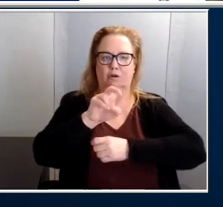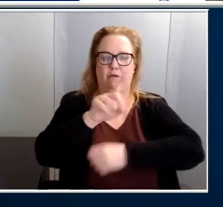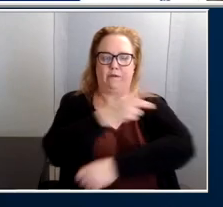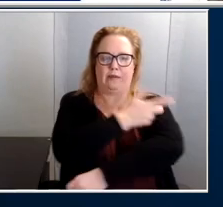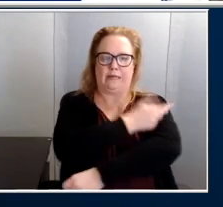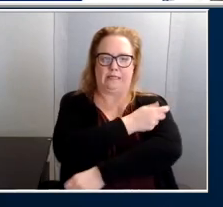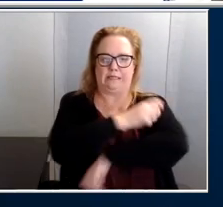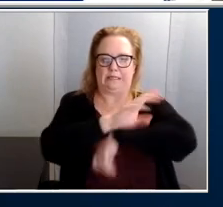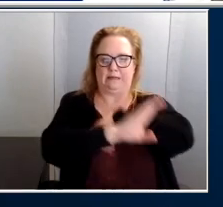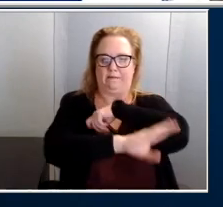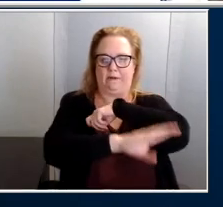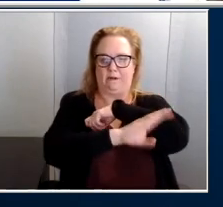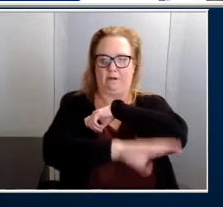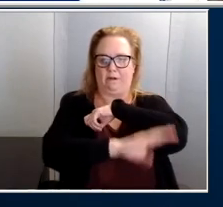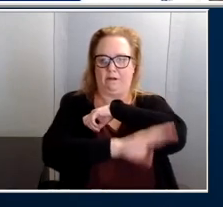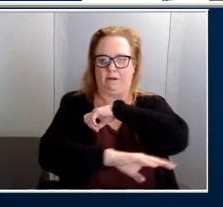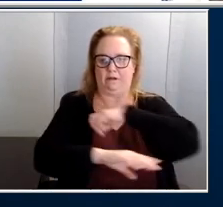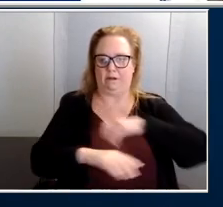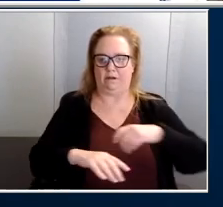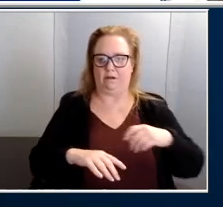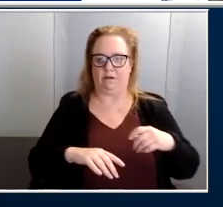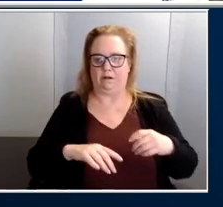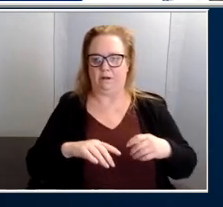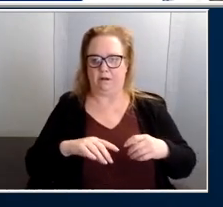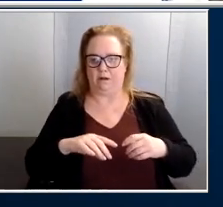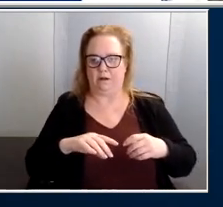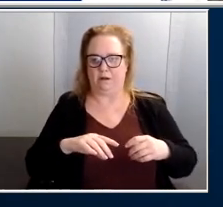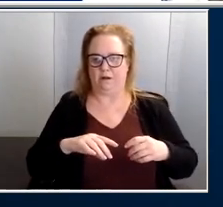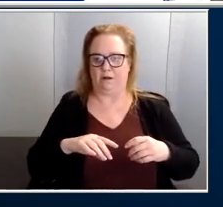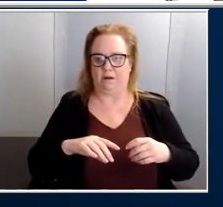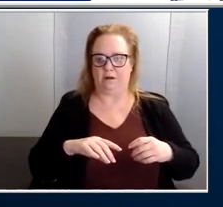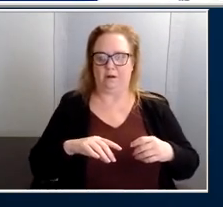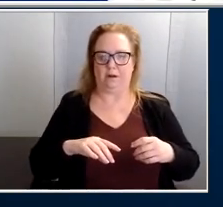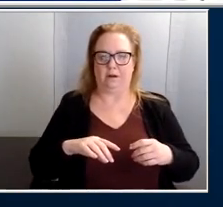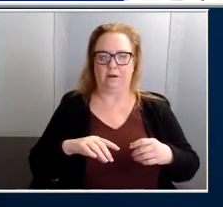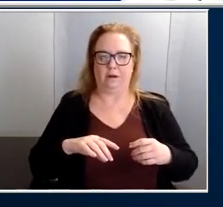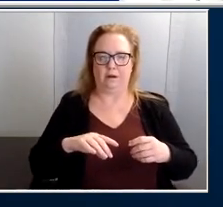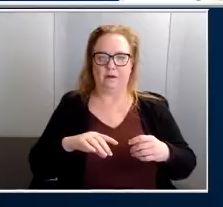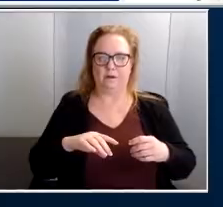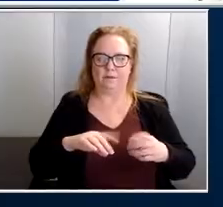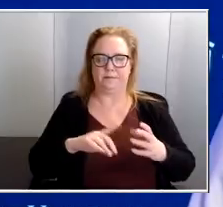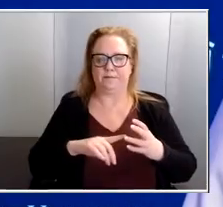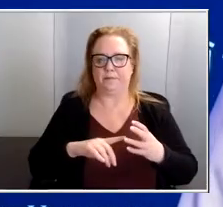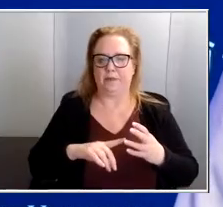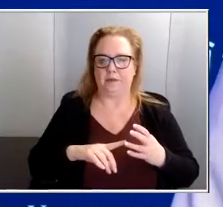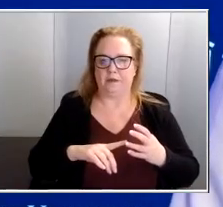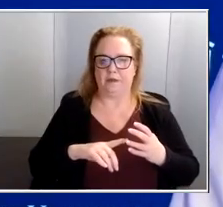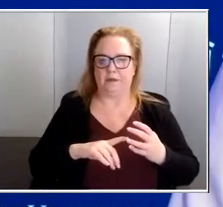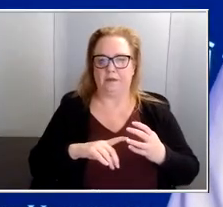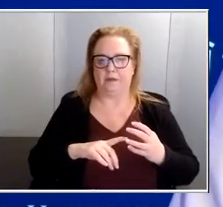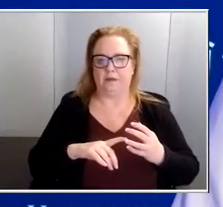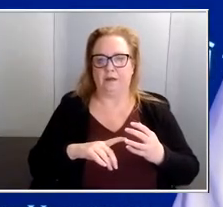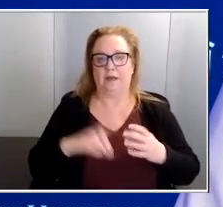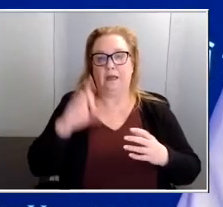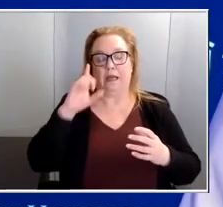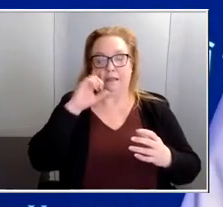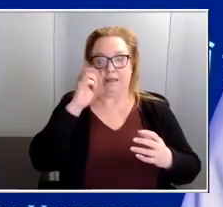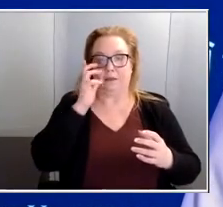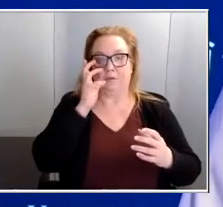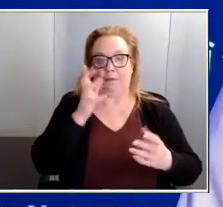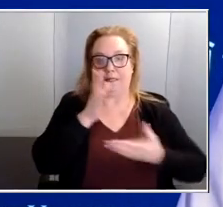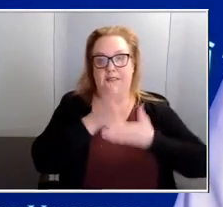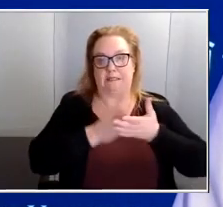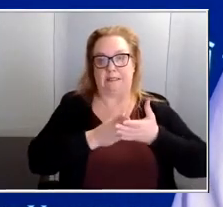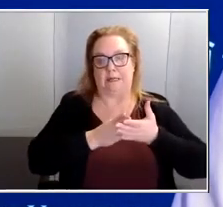but to kind of be before the what we anticipate being the peak season for COVID. Thoughts? You know, I think there's going to be some sort